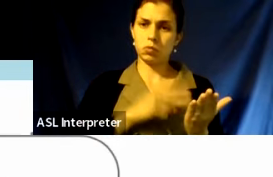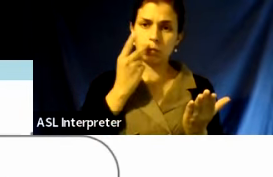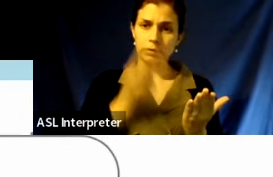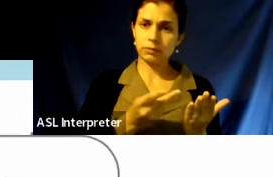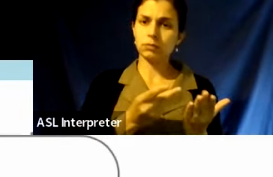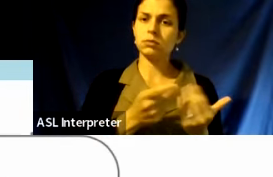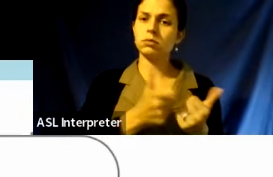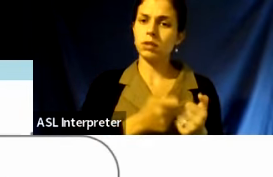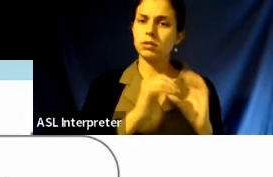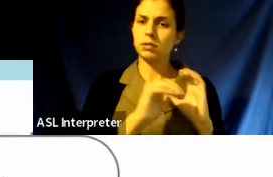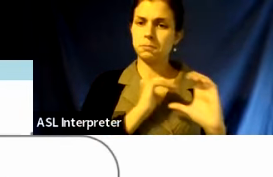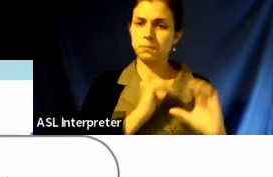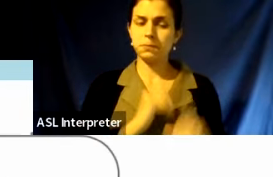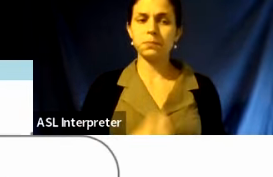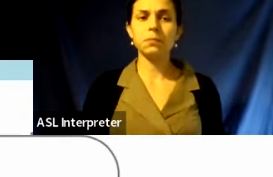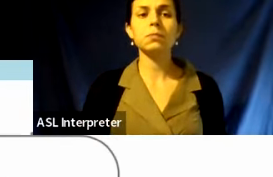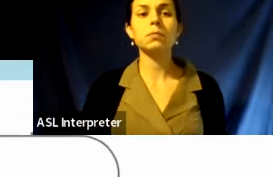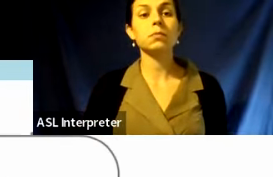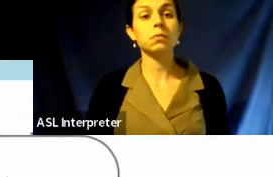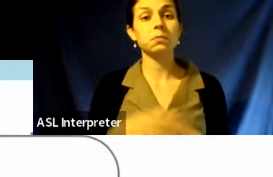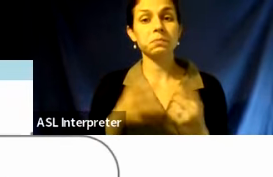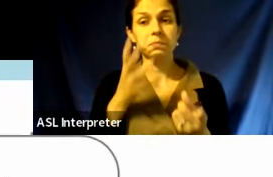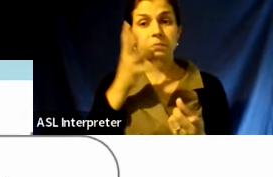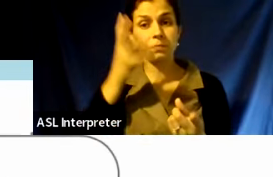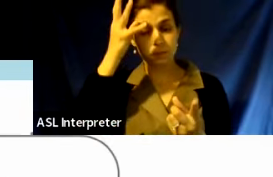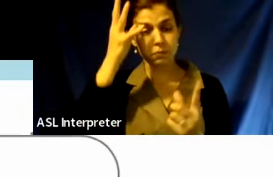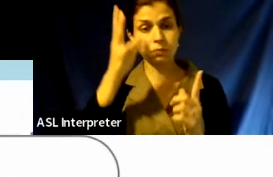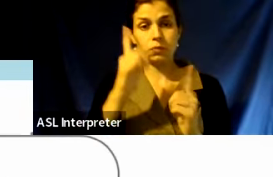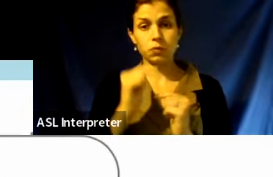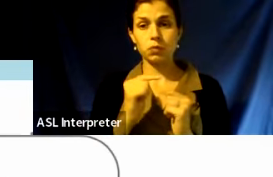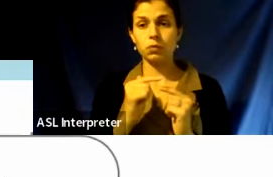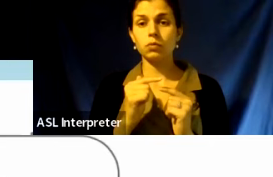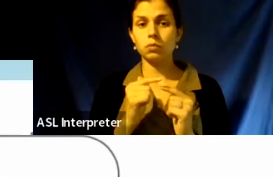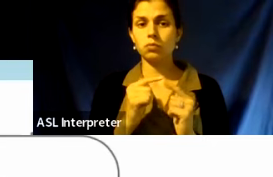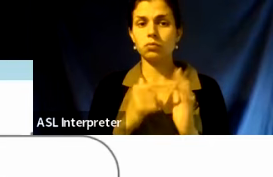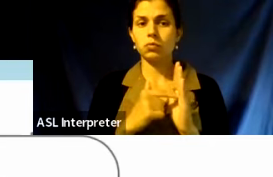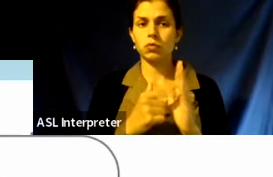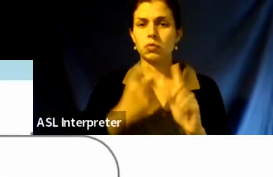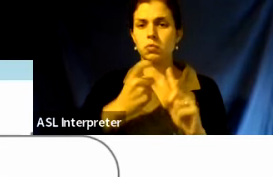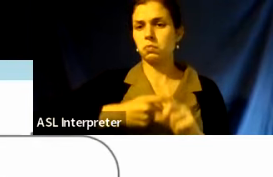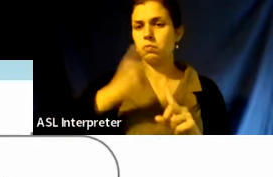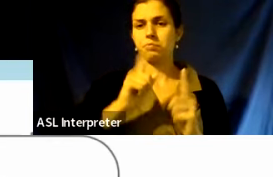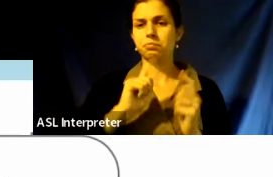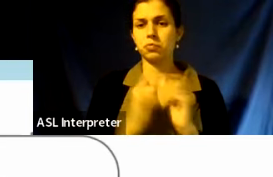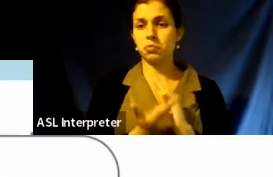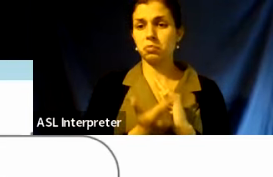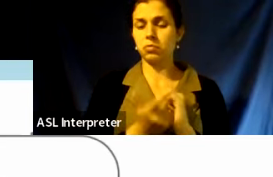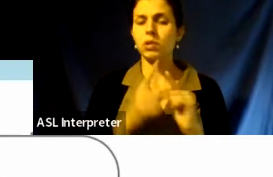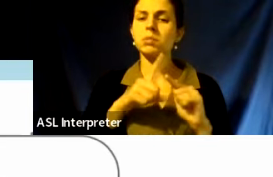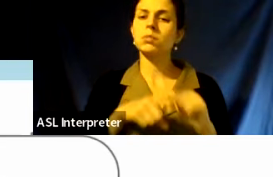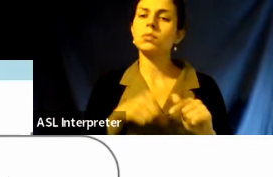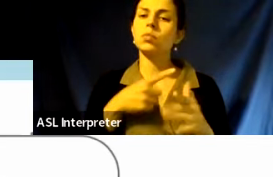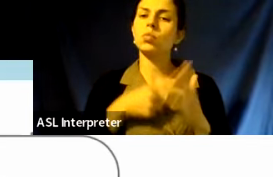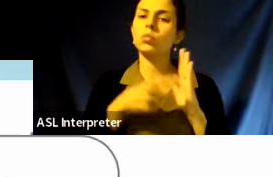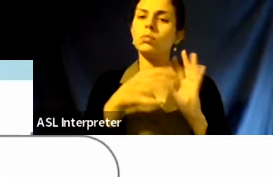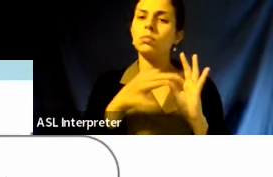ParentSquare features automatic translation based on the language preference you've set on your